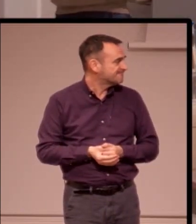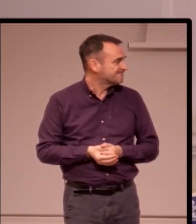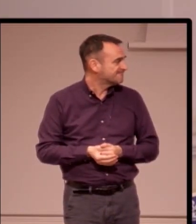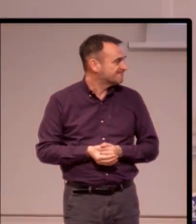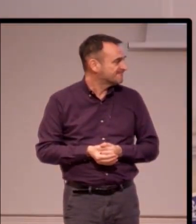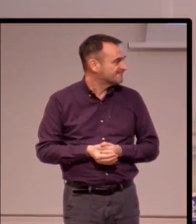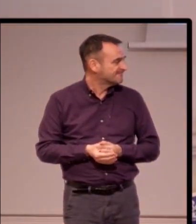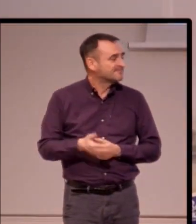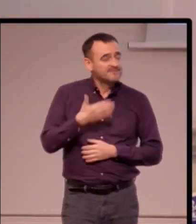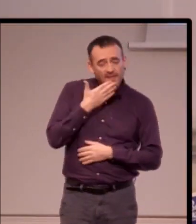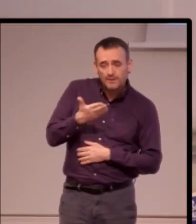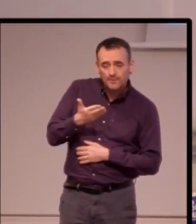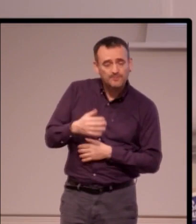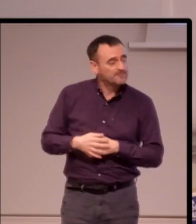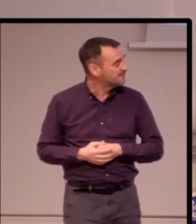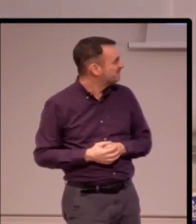Thank you.